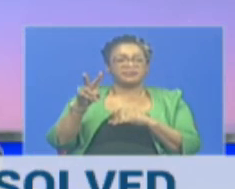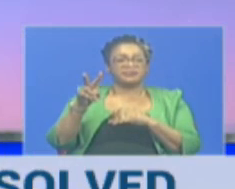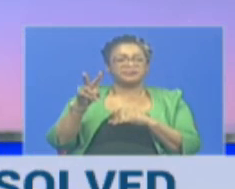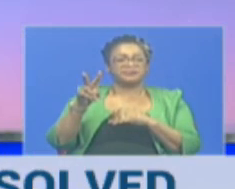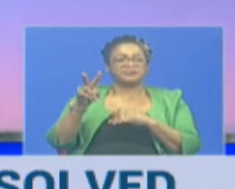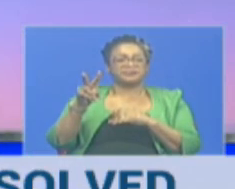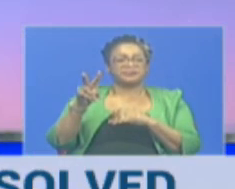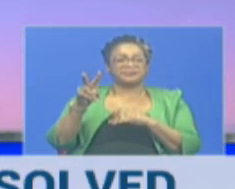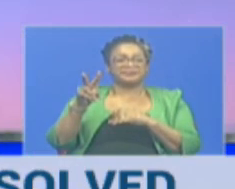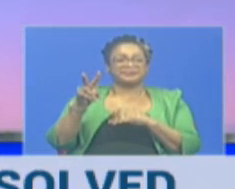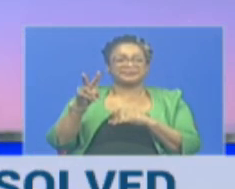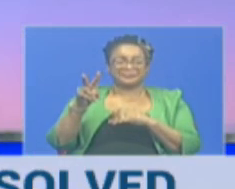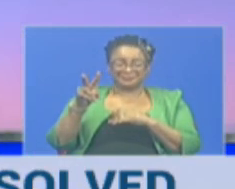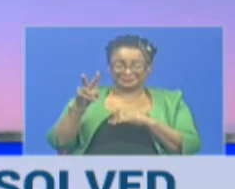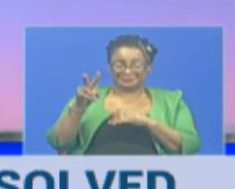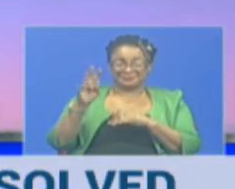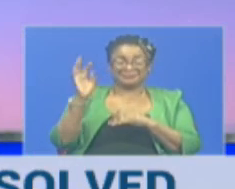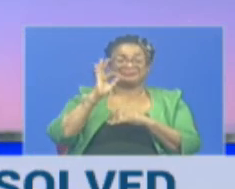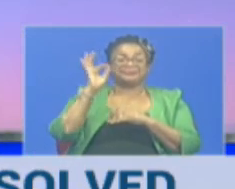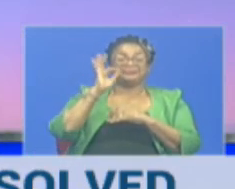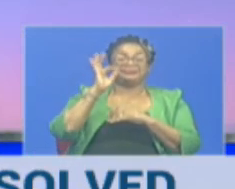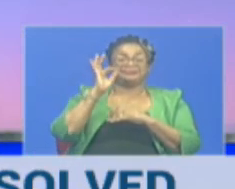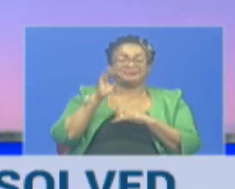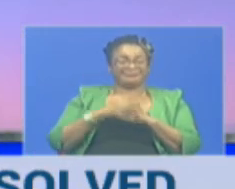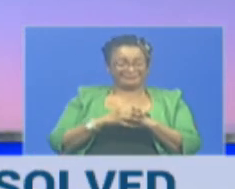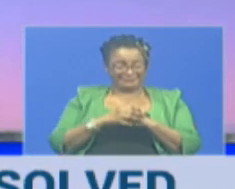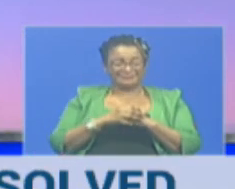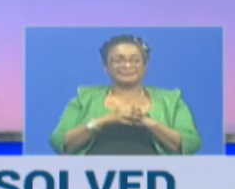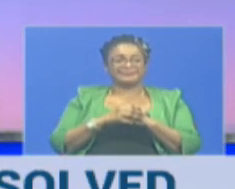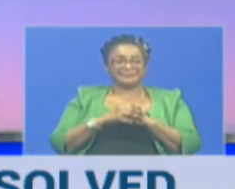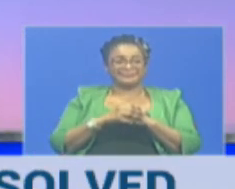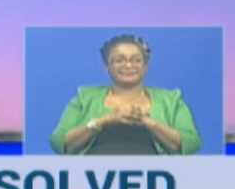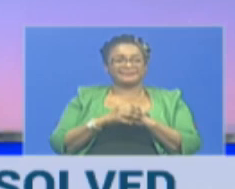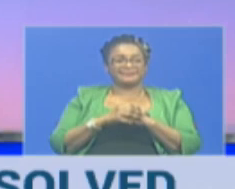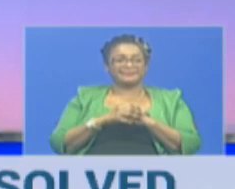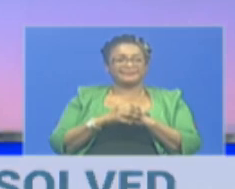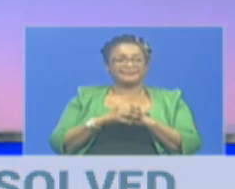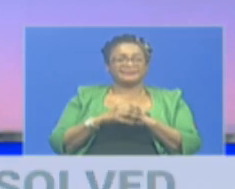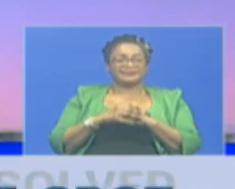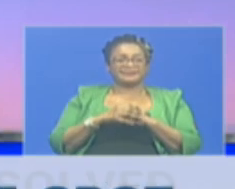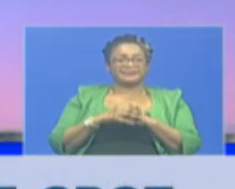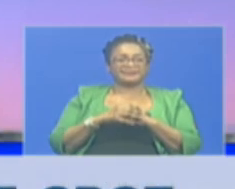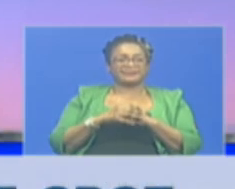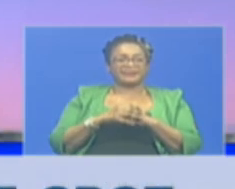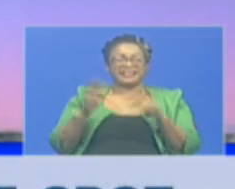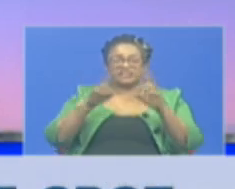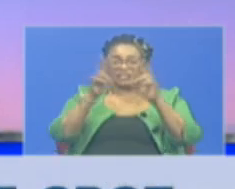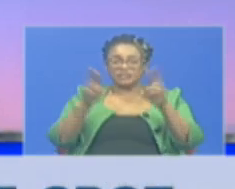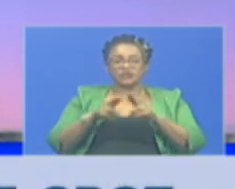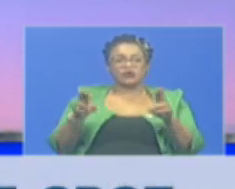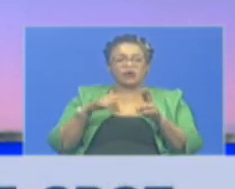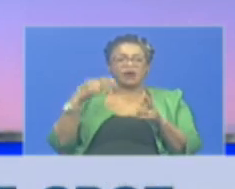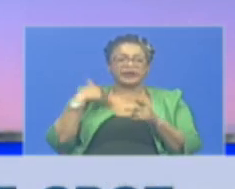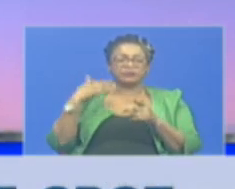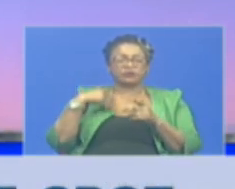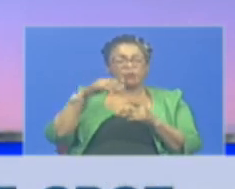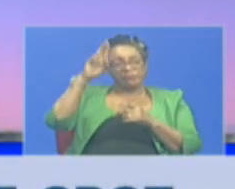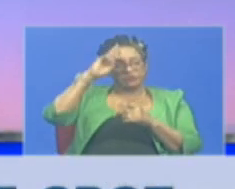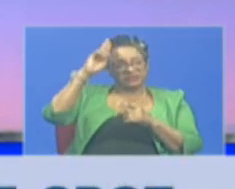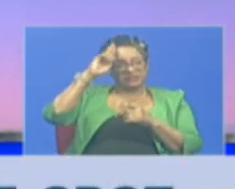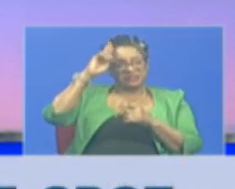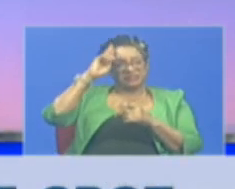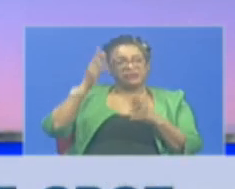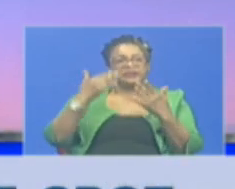What an incredible sight. All right, elsewhere, the International Criminal Police Organization, Interpol, is